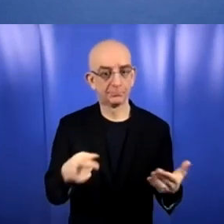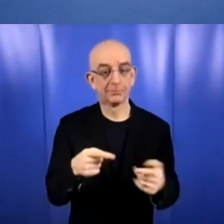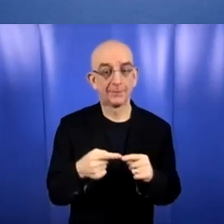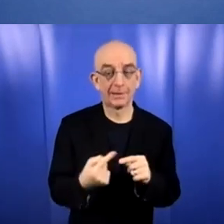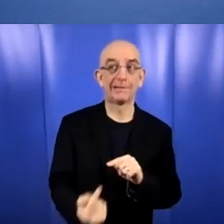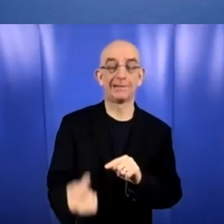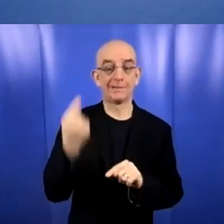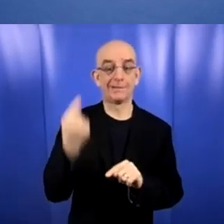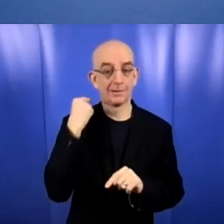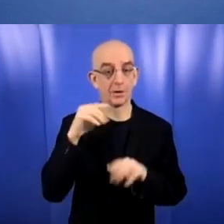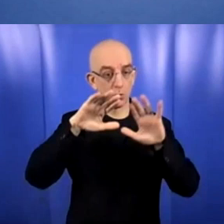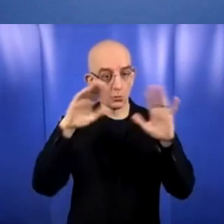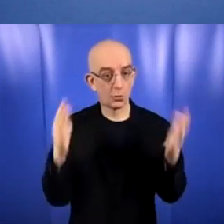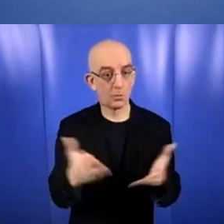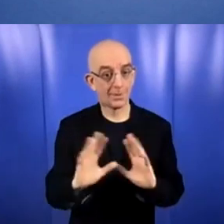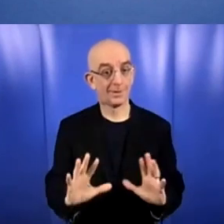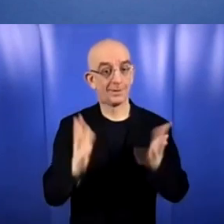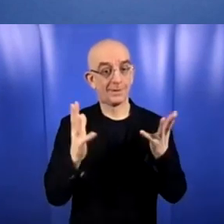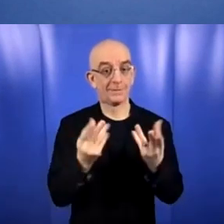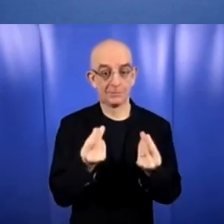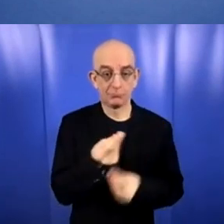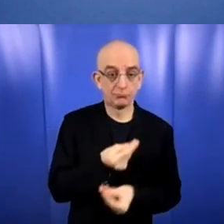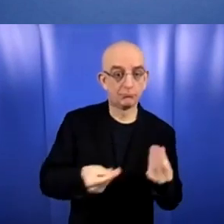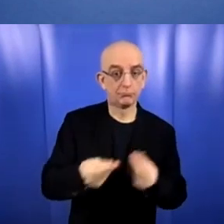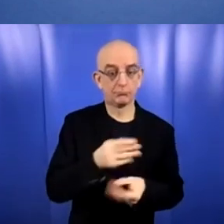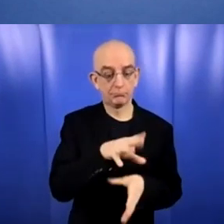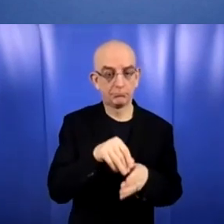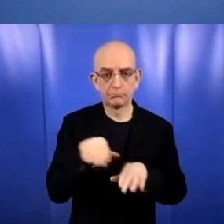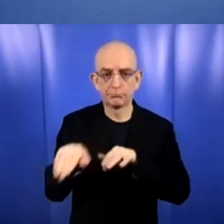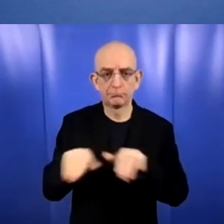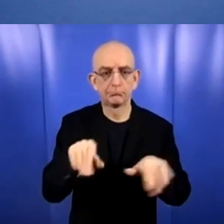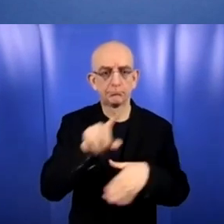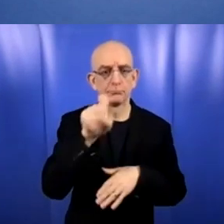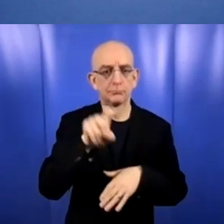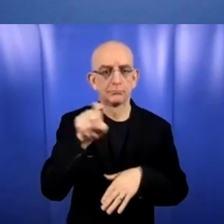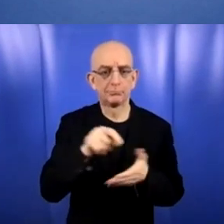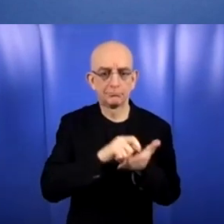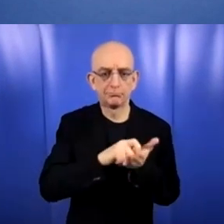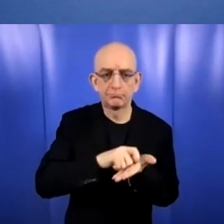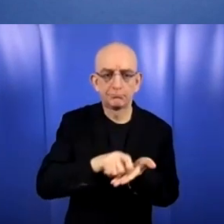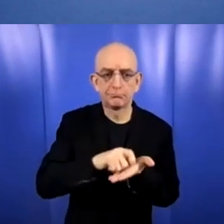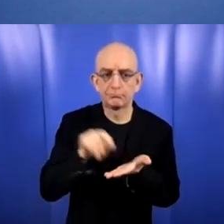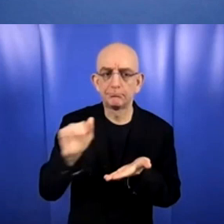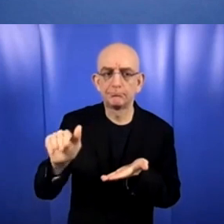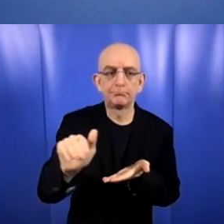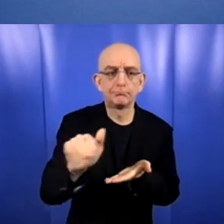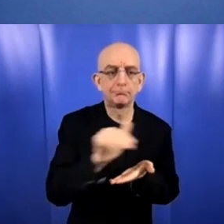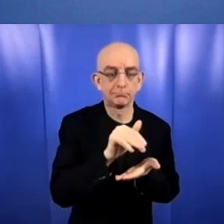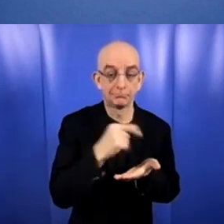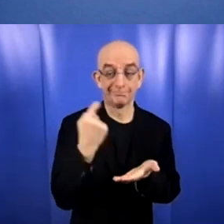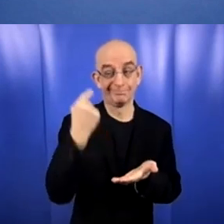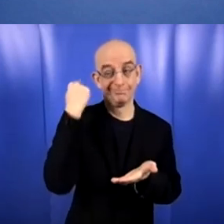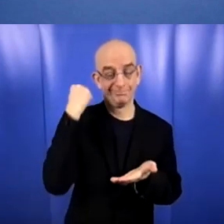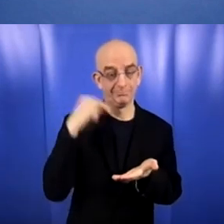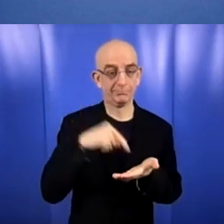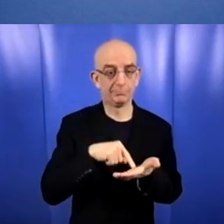work, and 47% of refugees are in countries with restricted access to bank accounts. And I would add